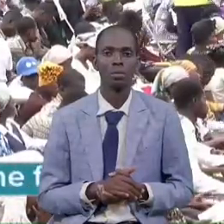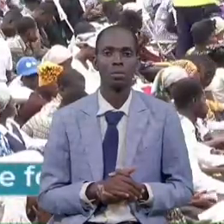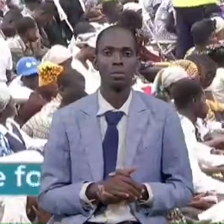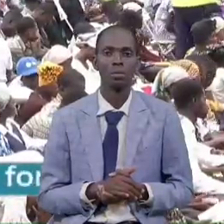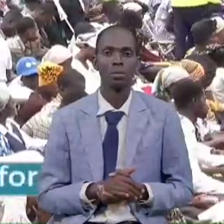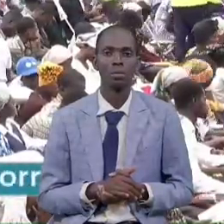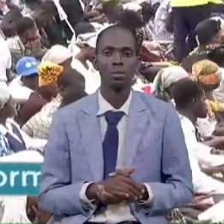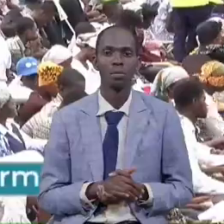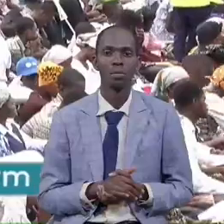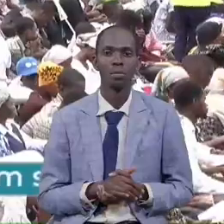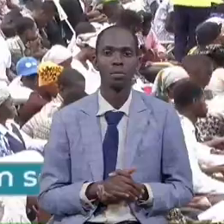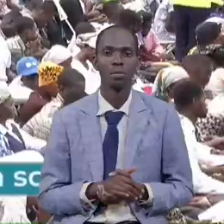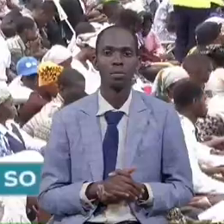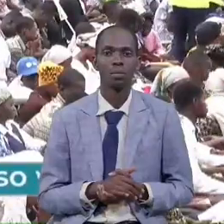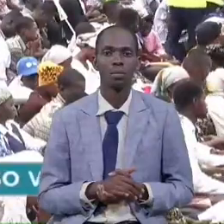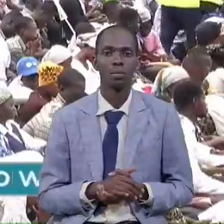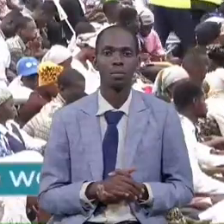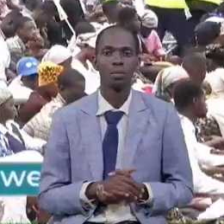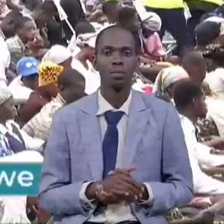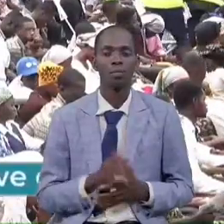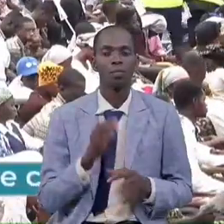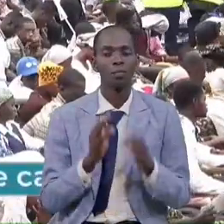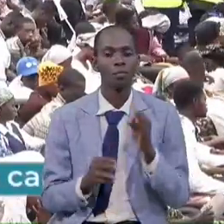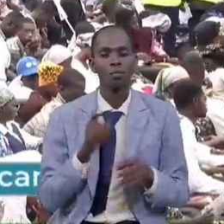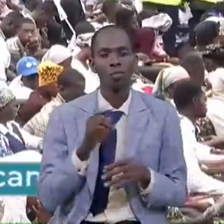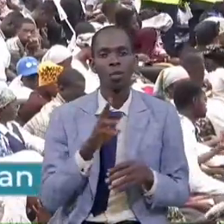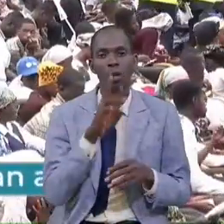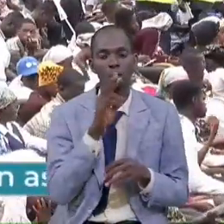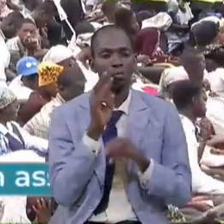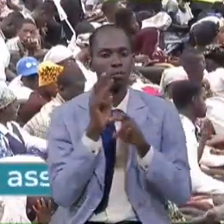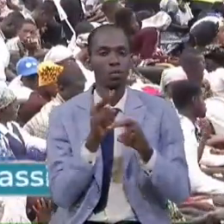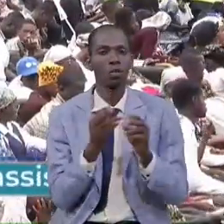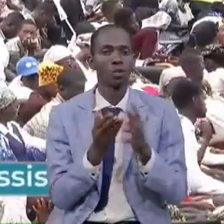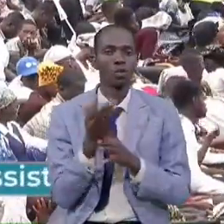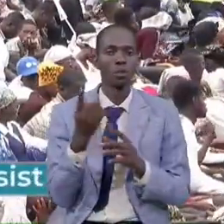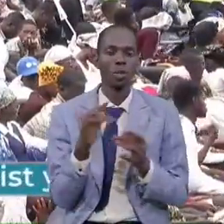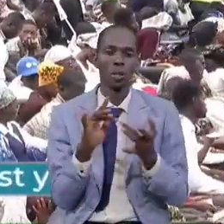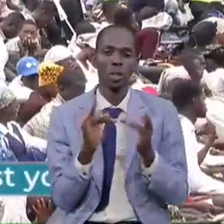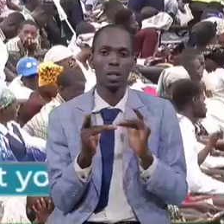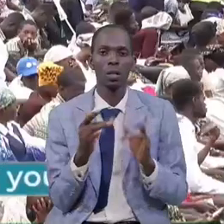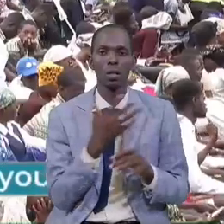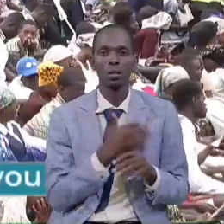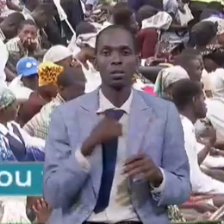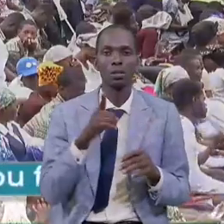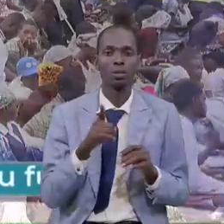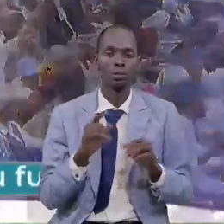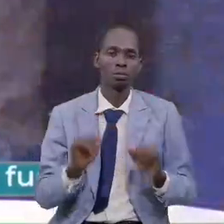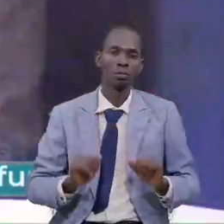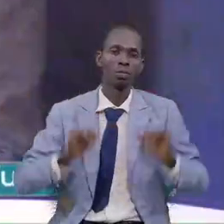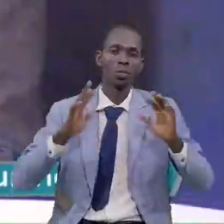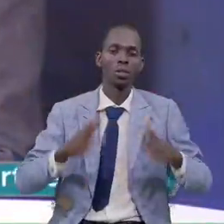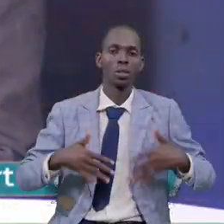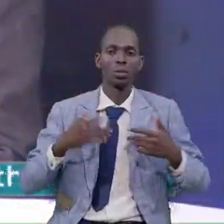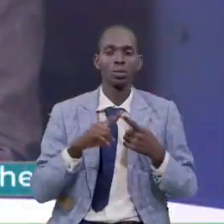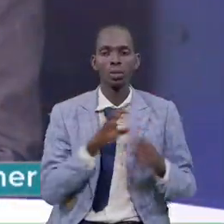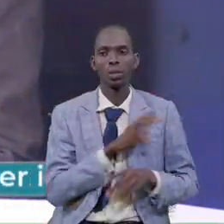If you are watching online, si nous suivez en ligne, and you gave your life to Christ after the pastor's message, après le message